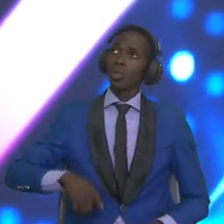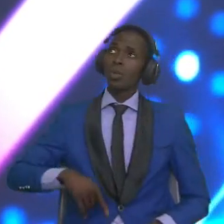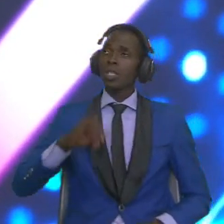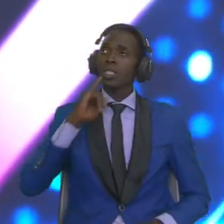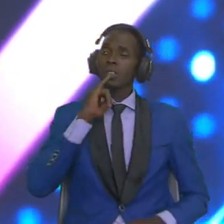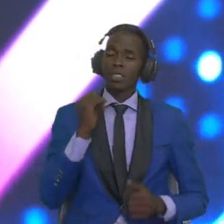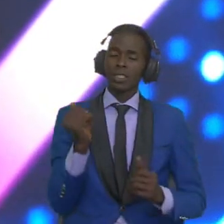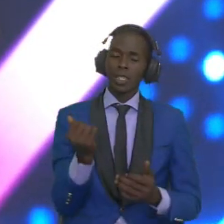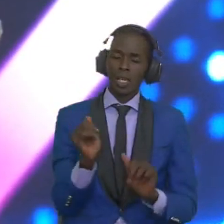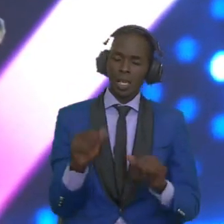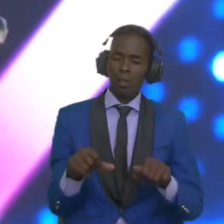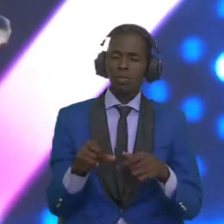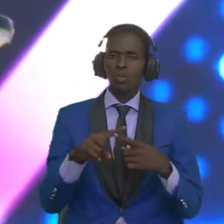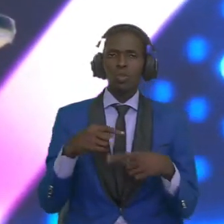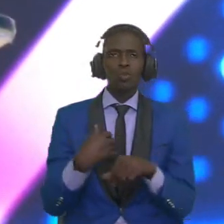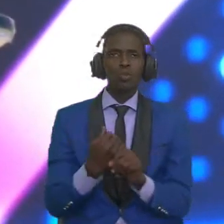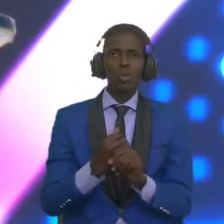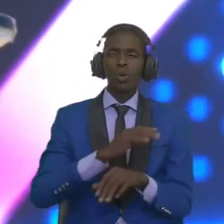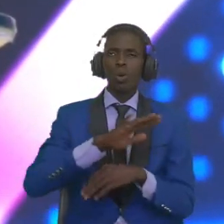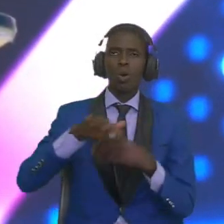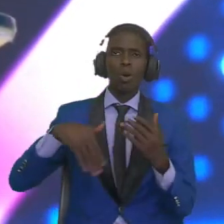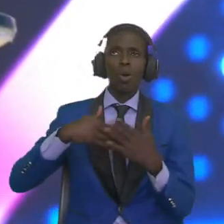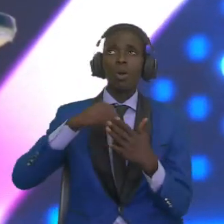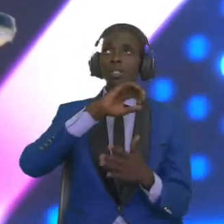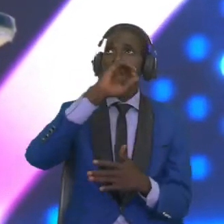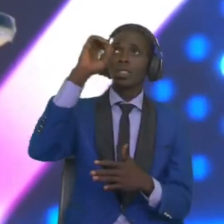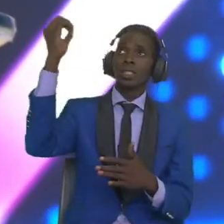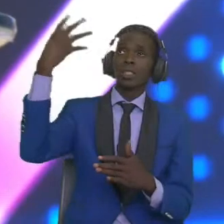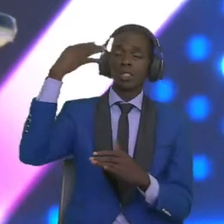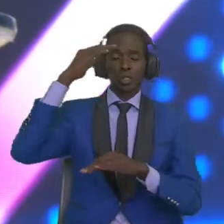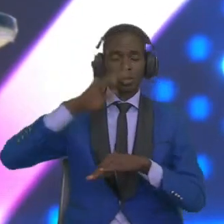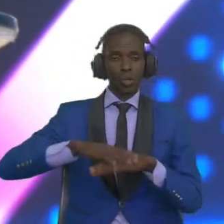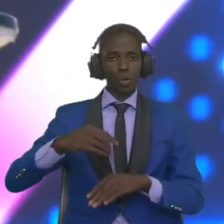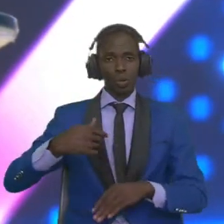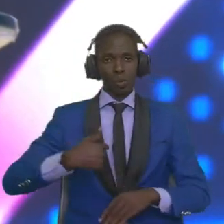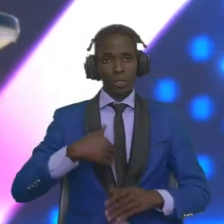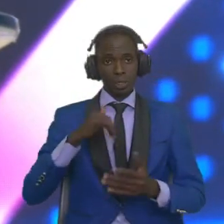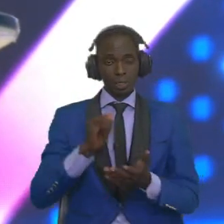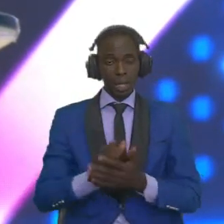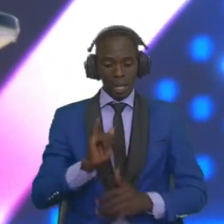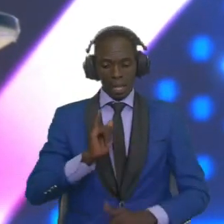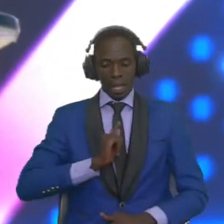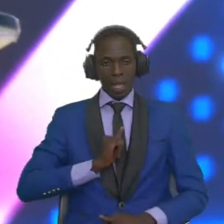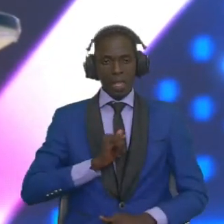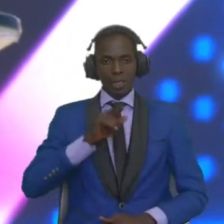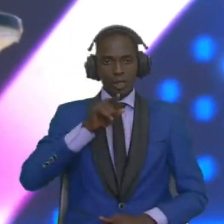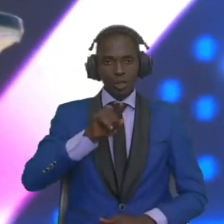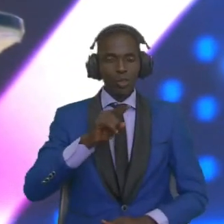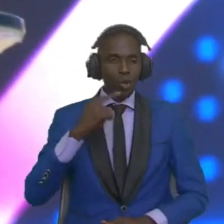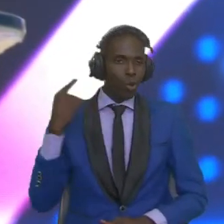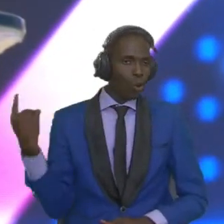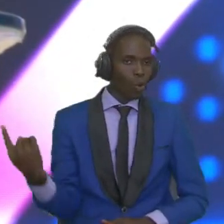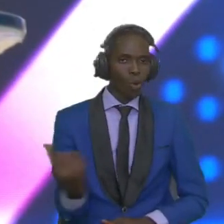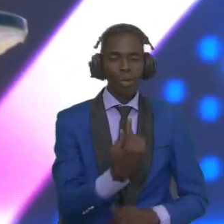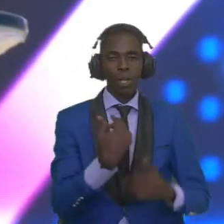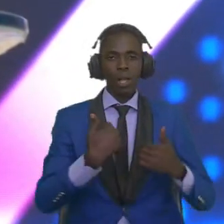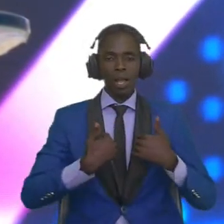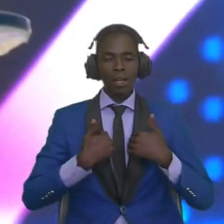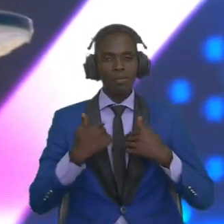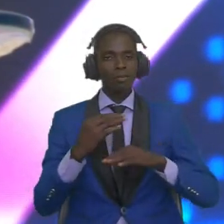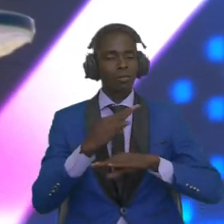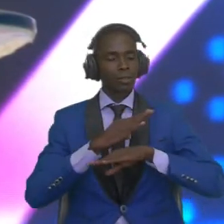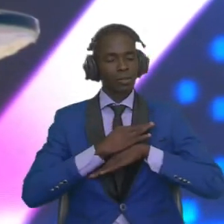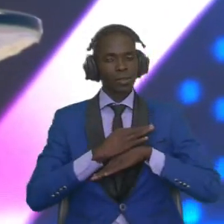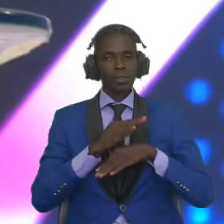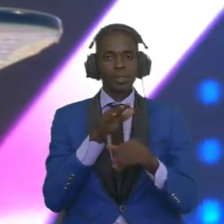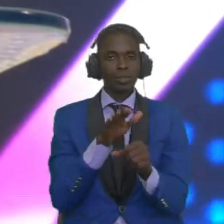grace abound toward you, that you always having all sufficiency in all